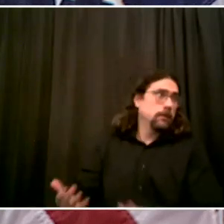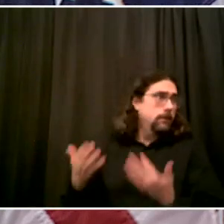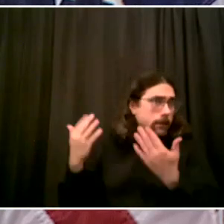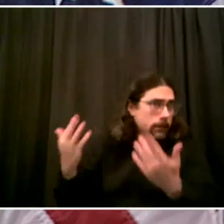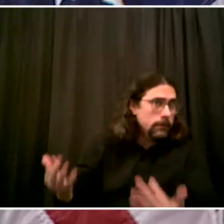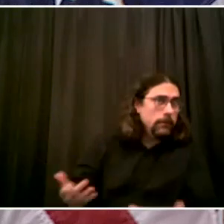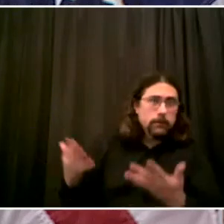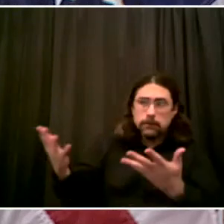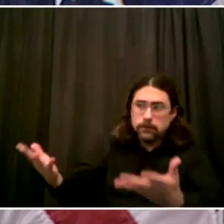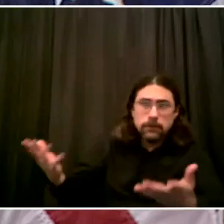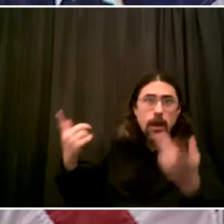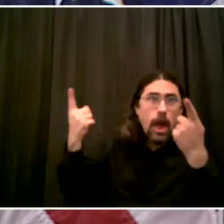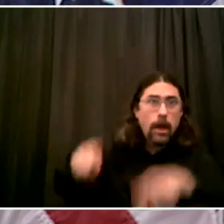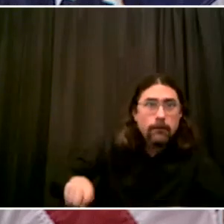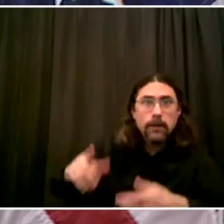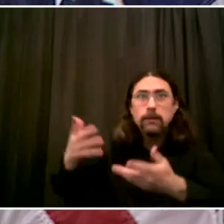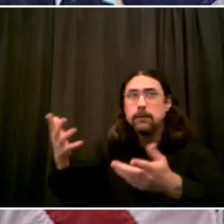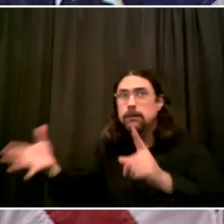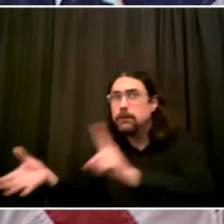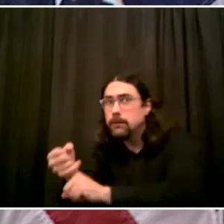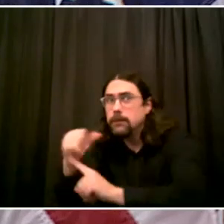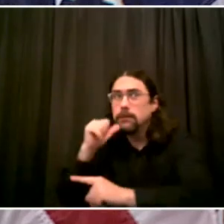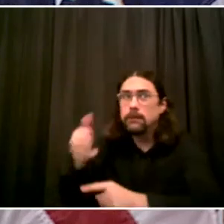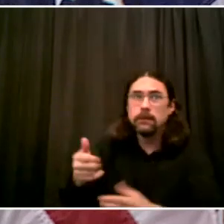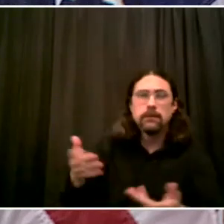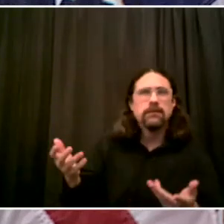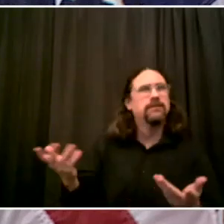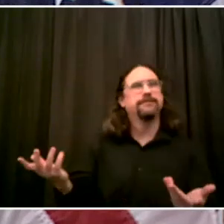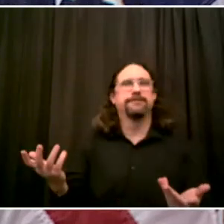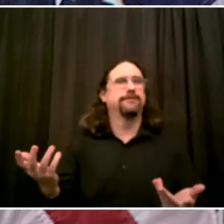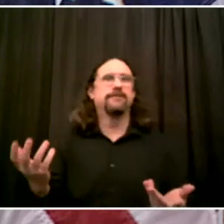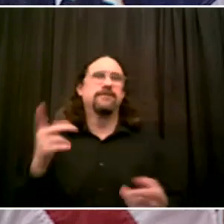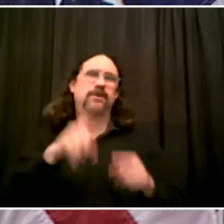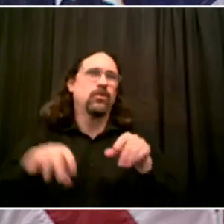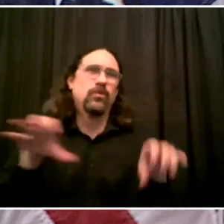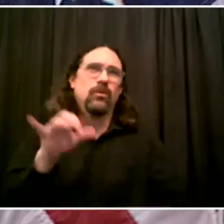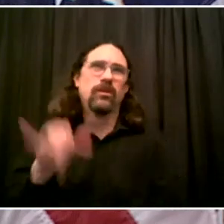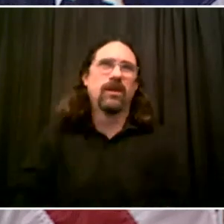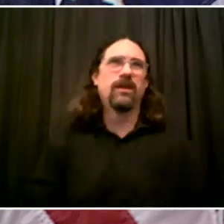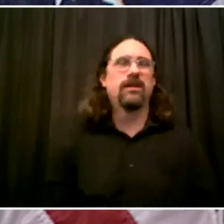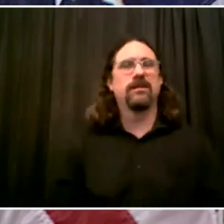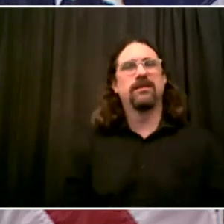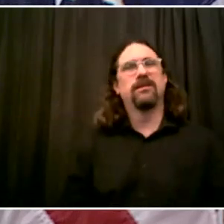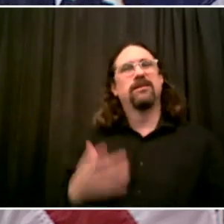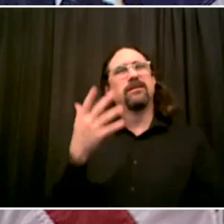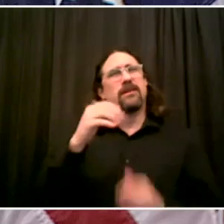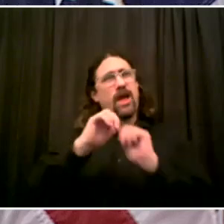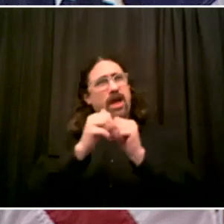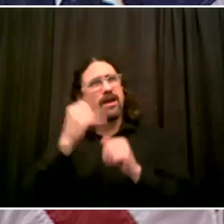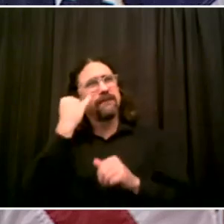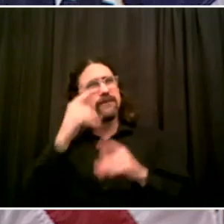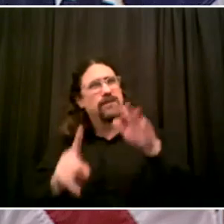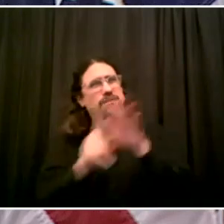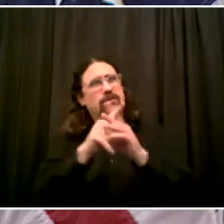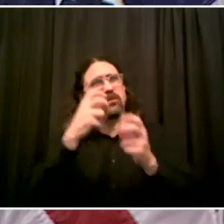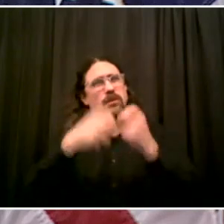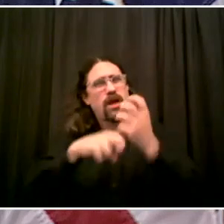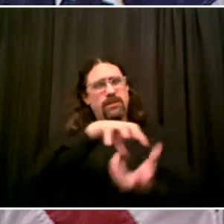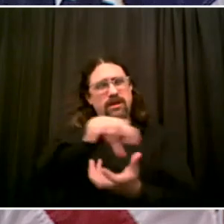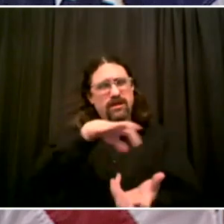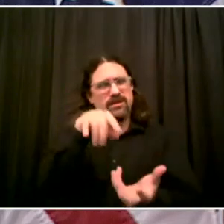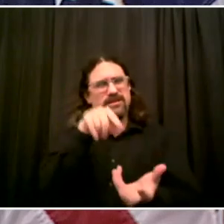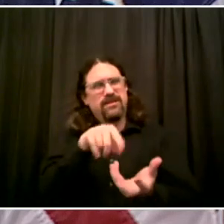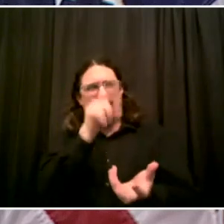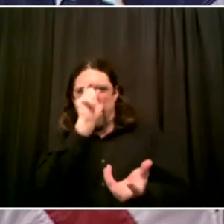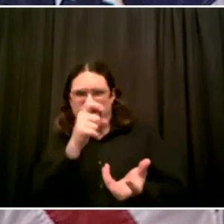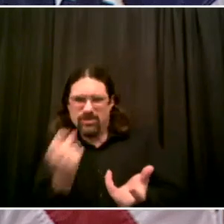are consequences when something is done wrong. The vast, vast majority of officers do their job, do it right. But when someone does something wrong, as in all of our society,